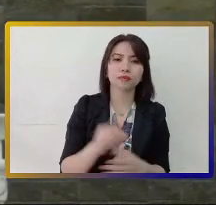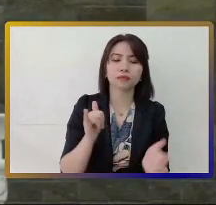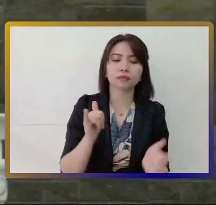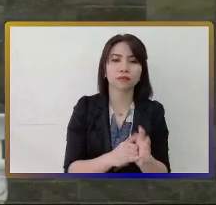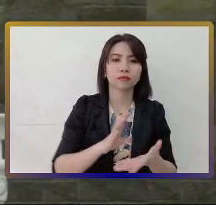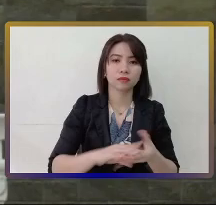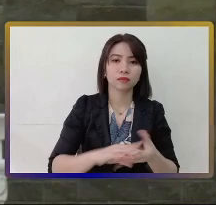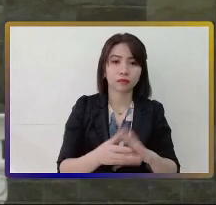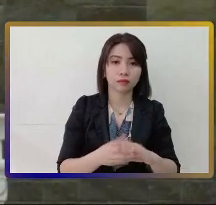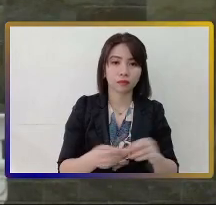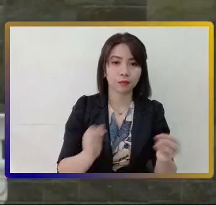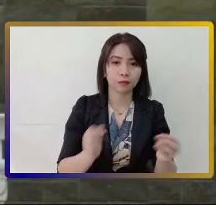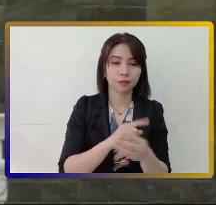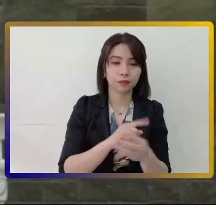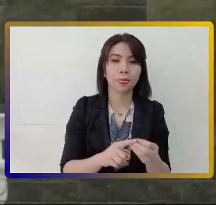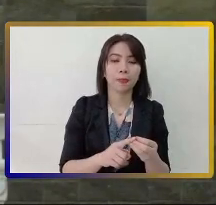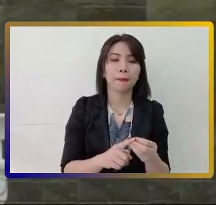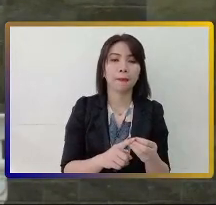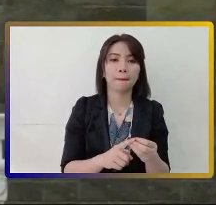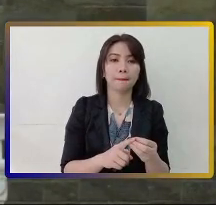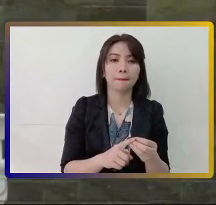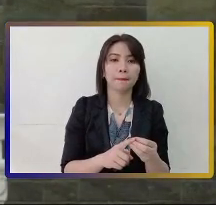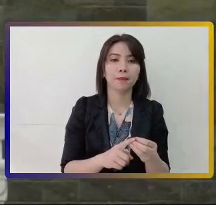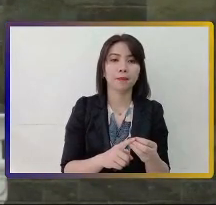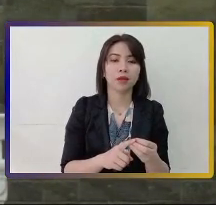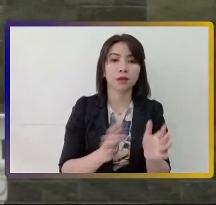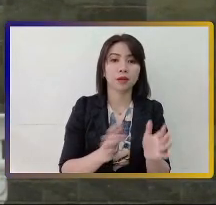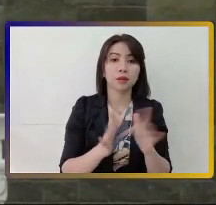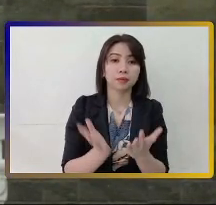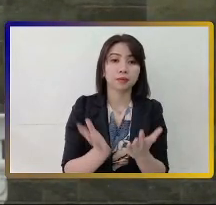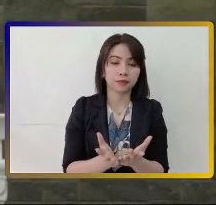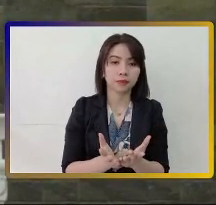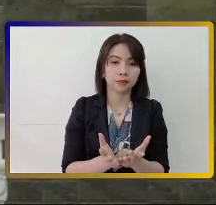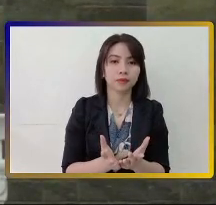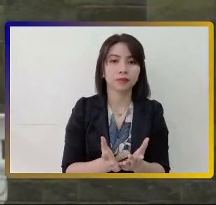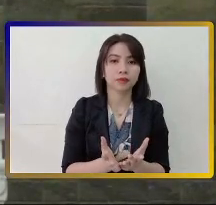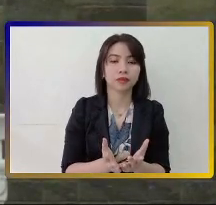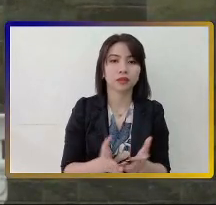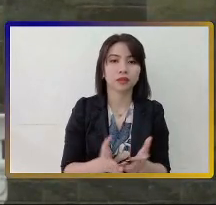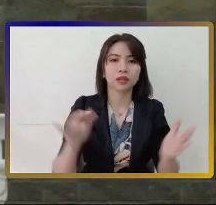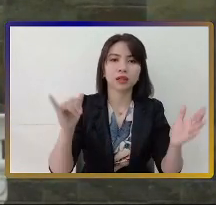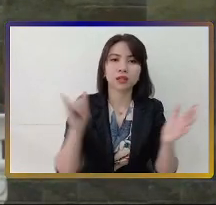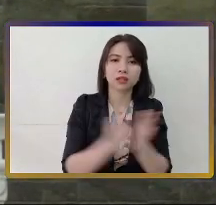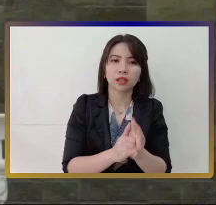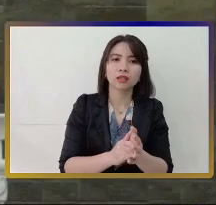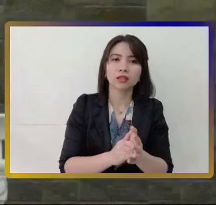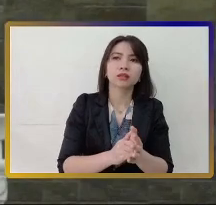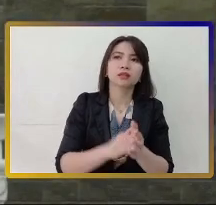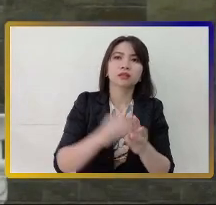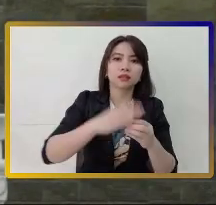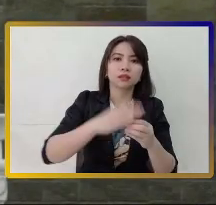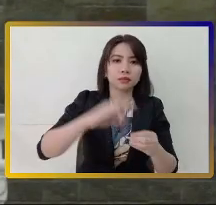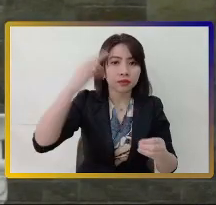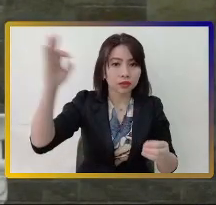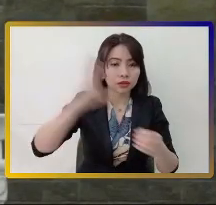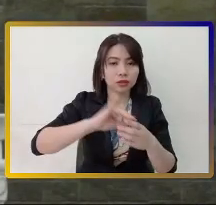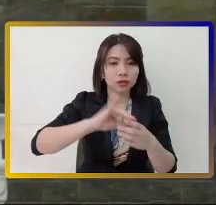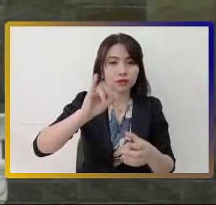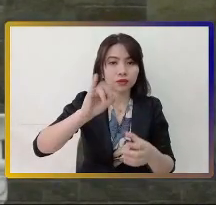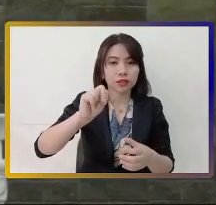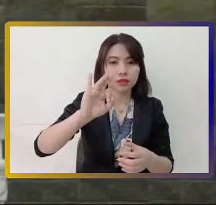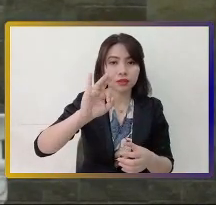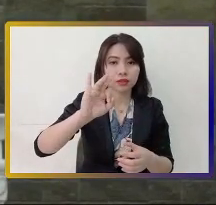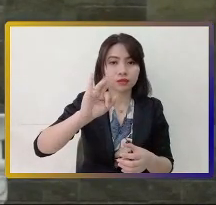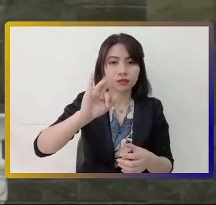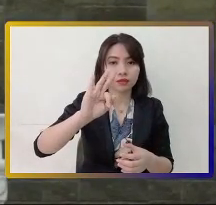as the Bible, yung kanyang implication, the spirit of infirmity is